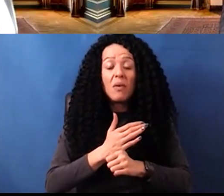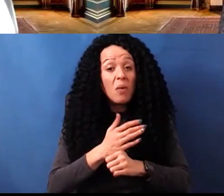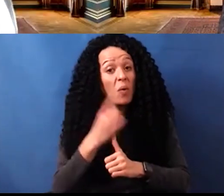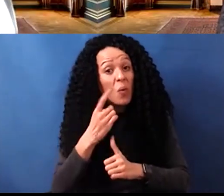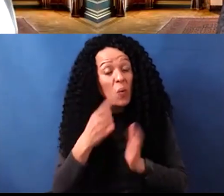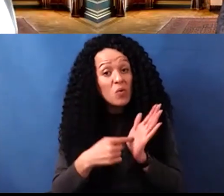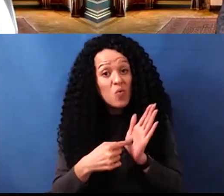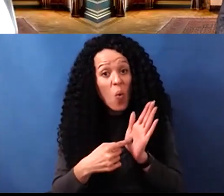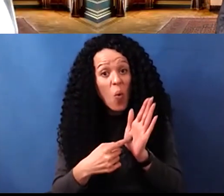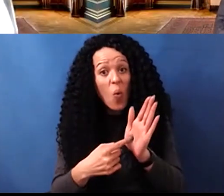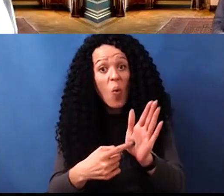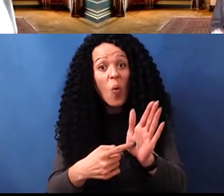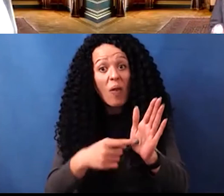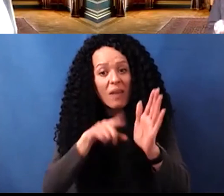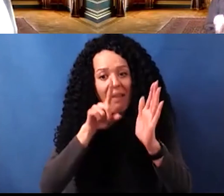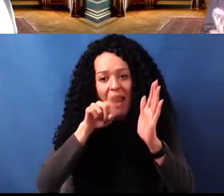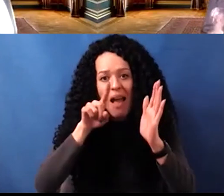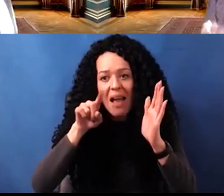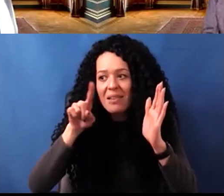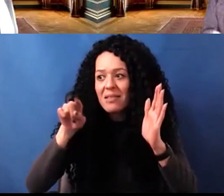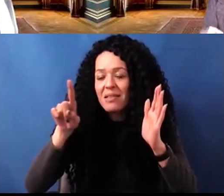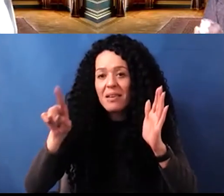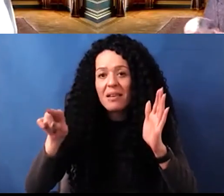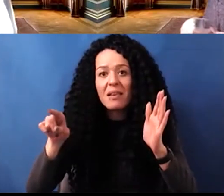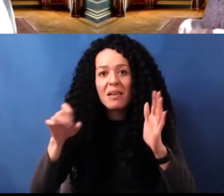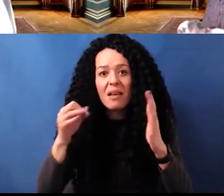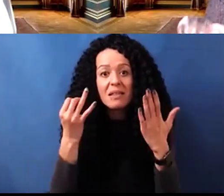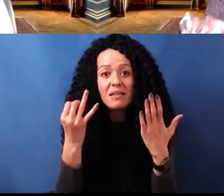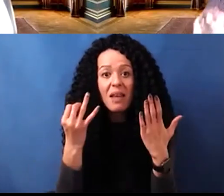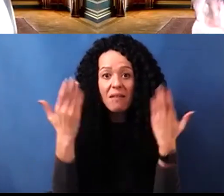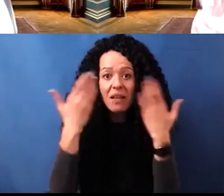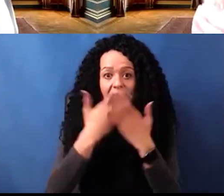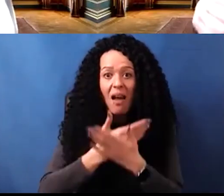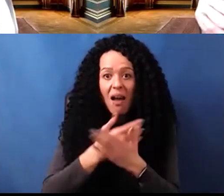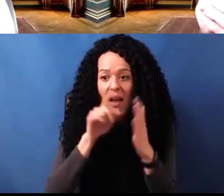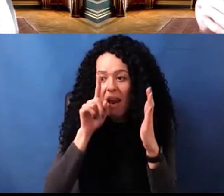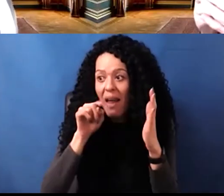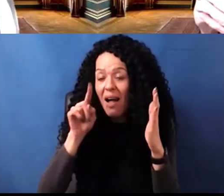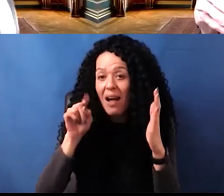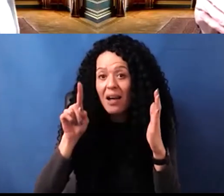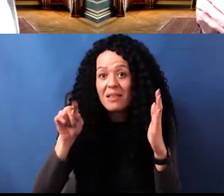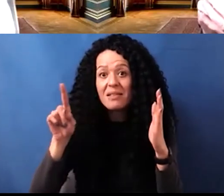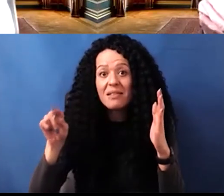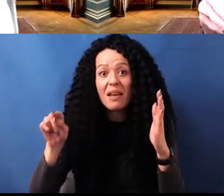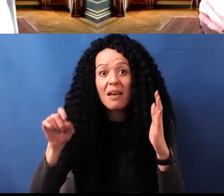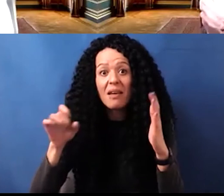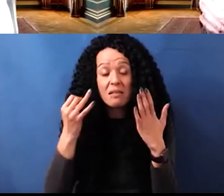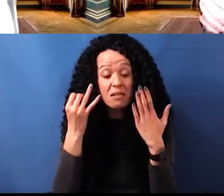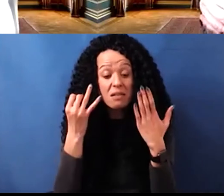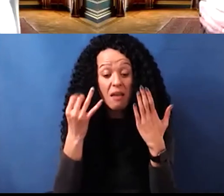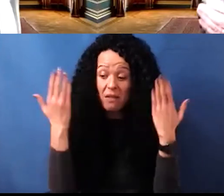showed these lines. Seven dark lines.